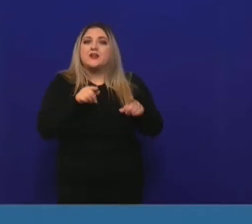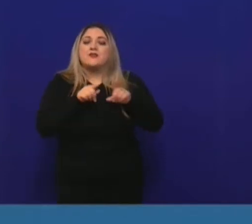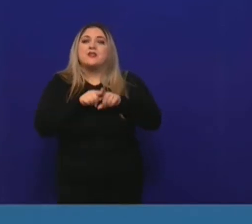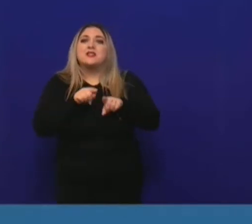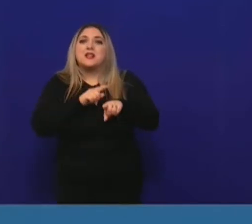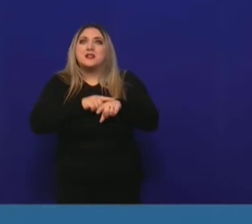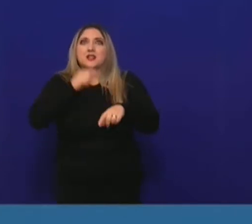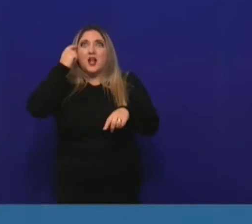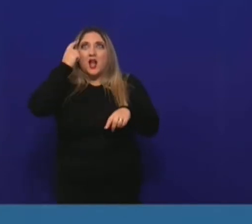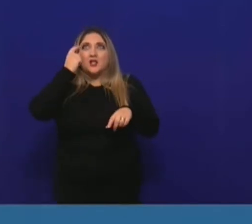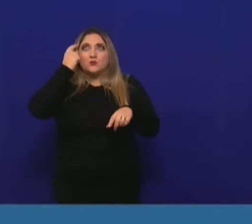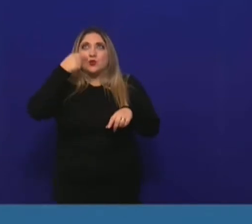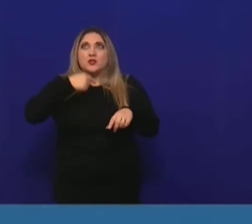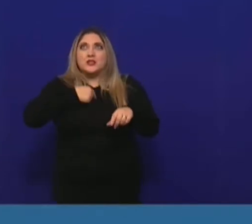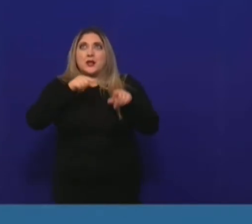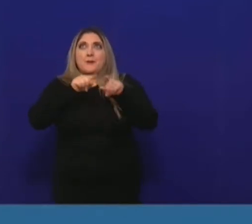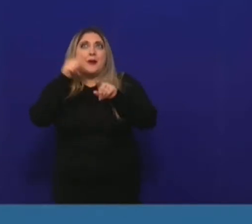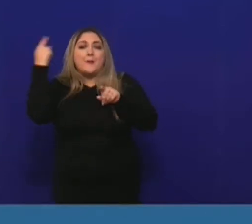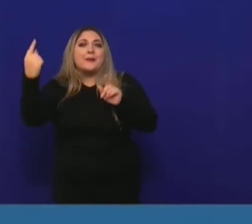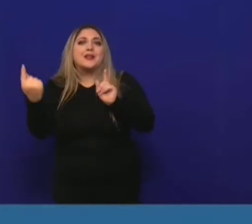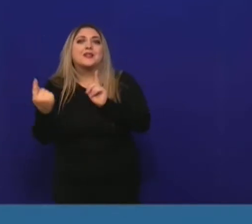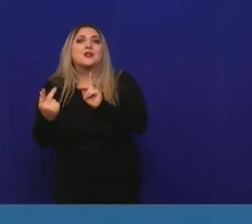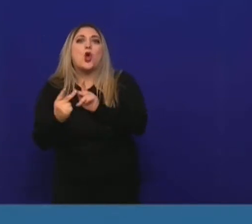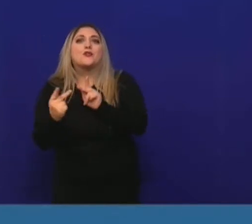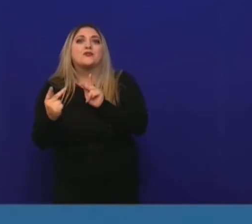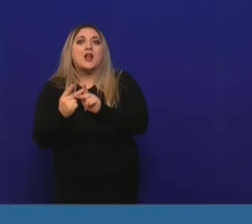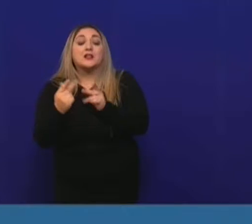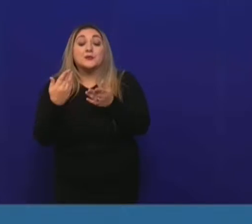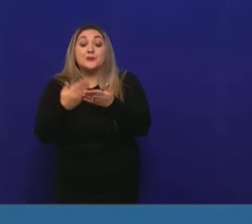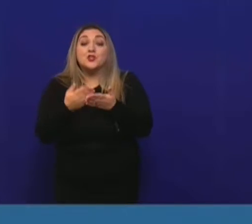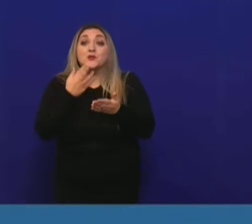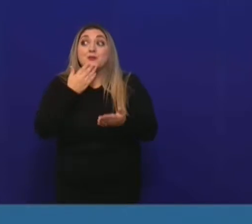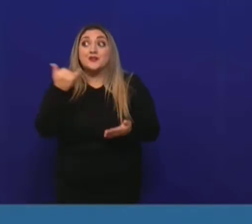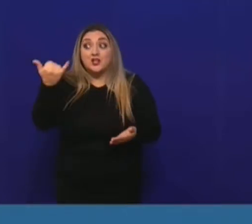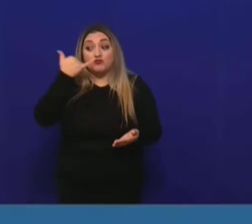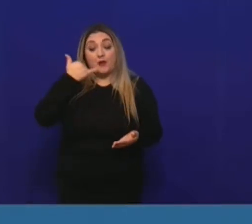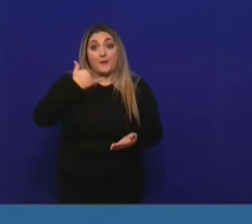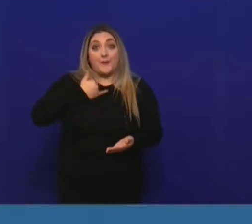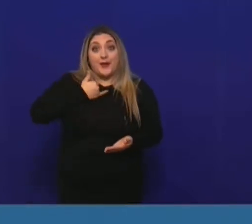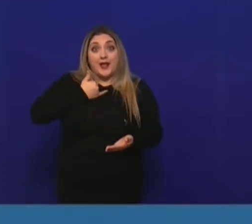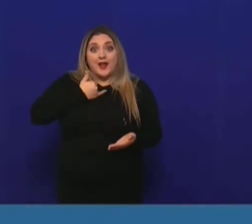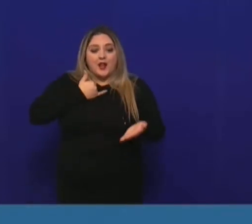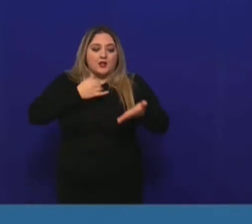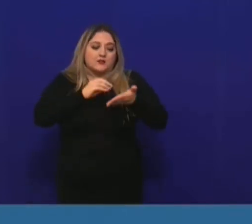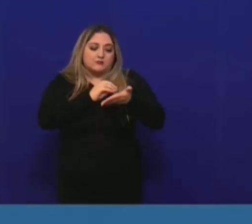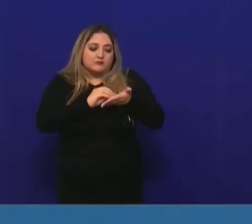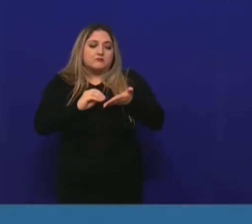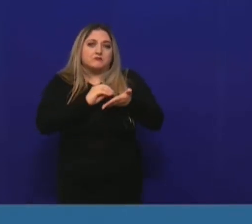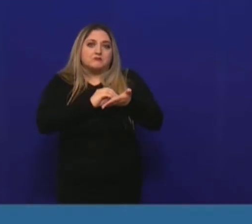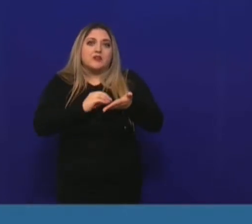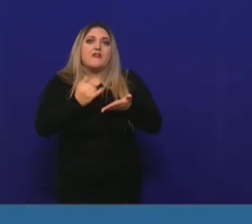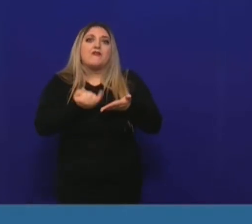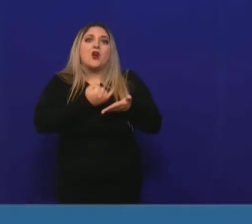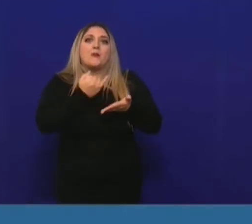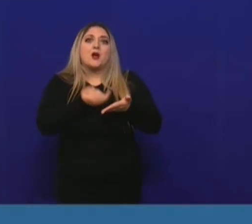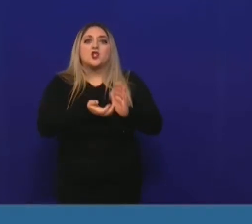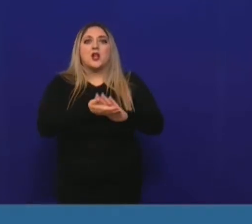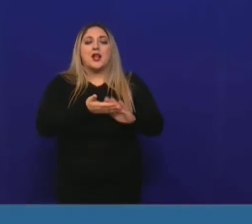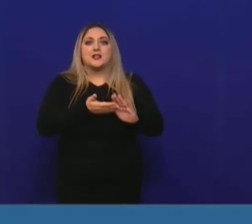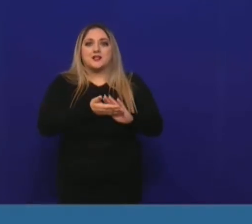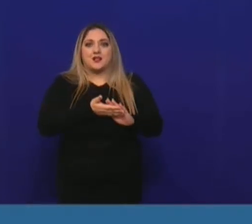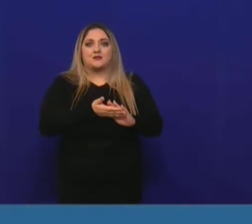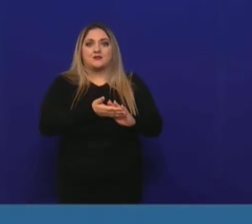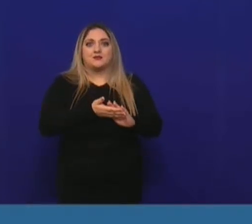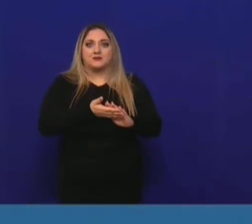ma' min kellkom kuntatt. Ħalli kif iċemplulkom min-naħa tagħna tal-contact tracing intom ikollkom l-informazzjoni diġà lesta biex